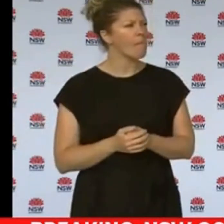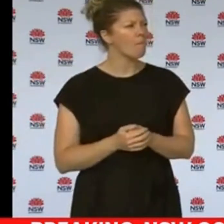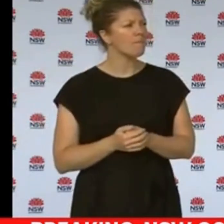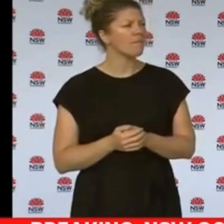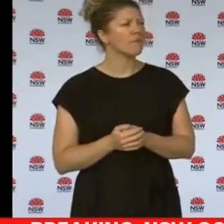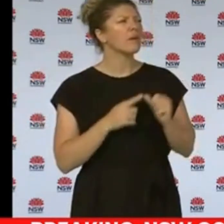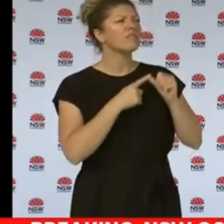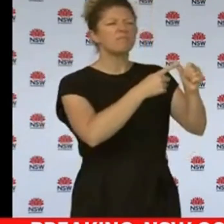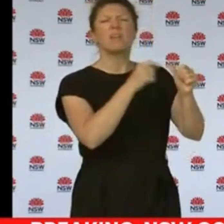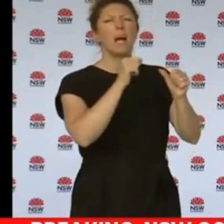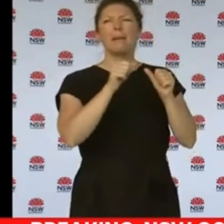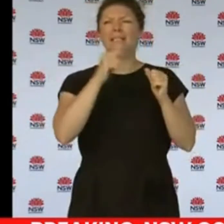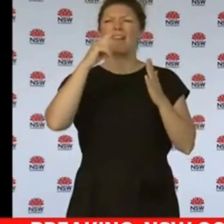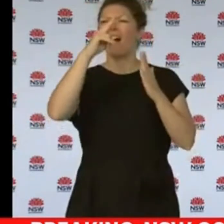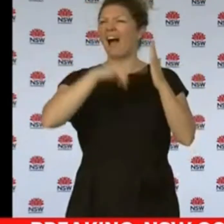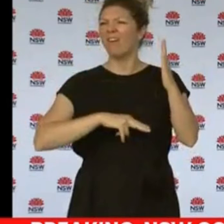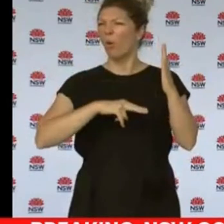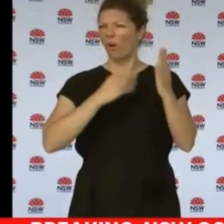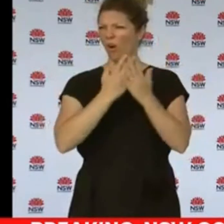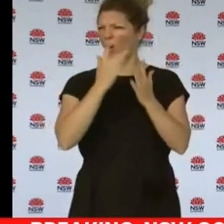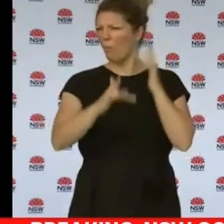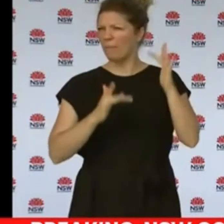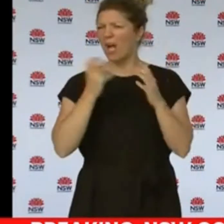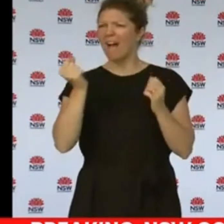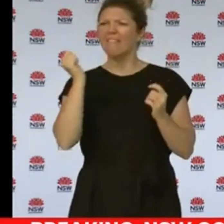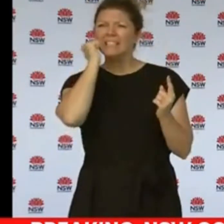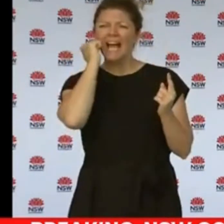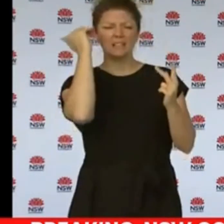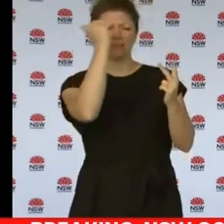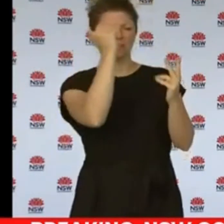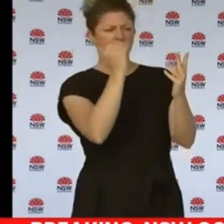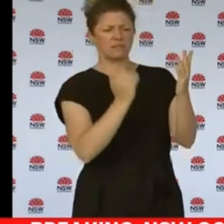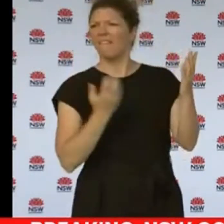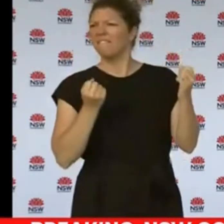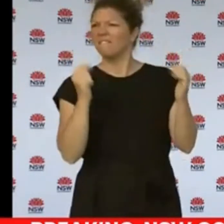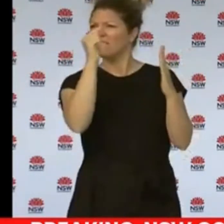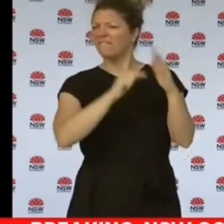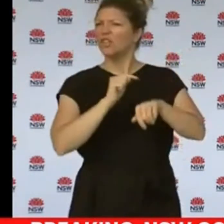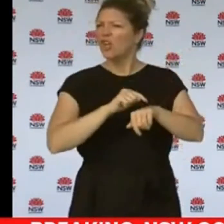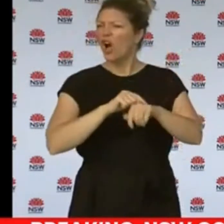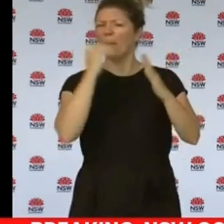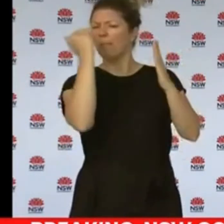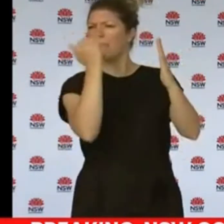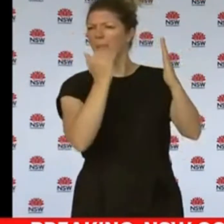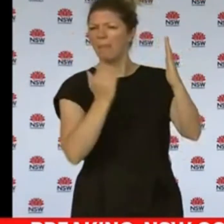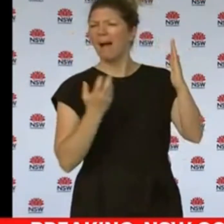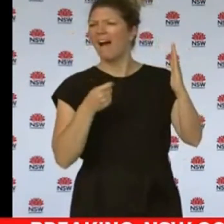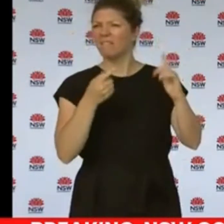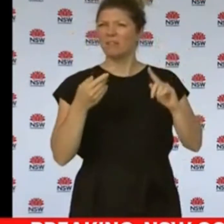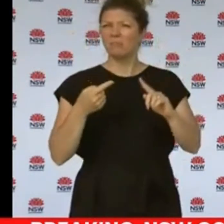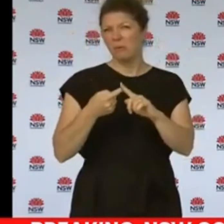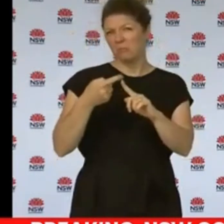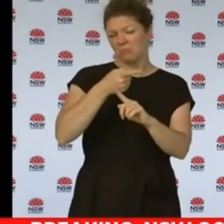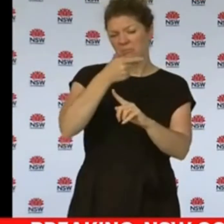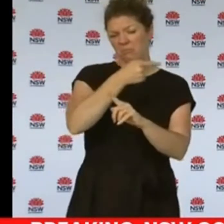just to look at the public health alerts. I would just let you know the alerts date through a number of times going back